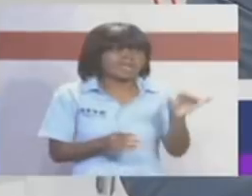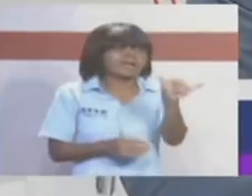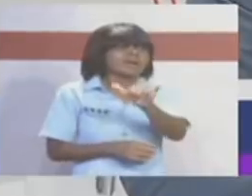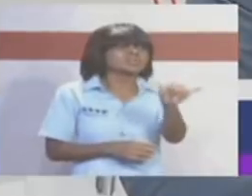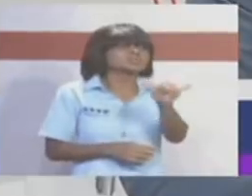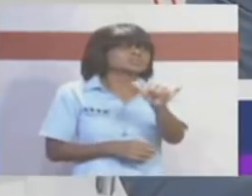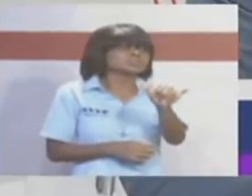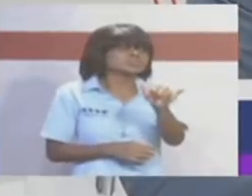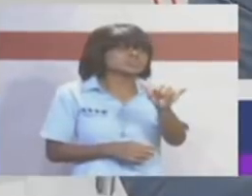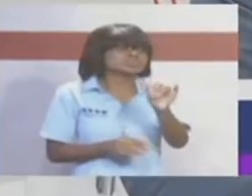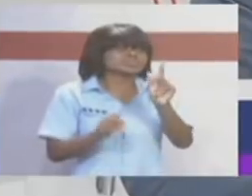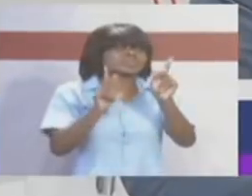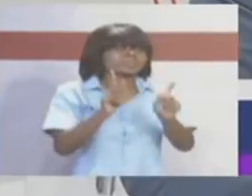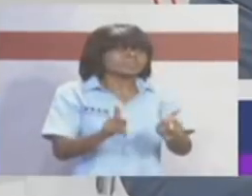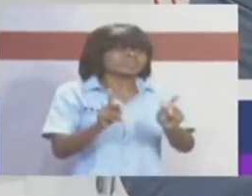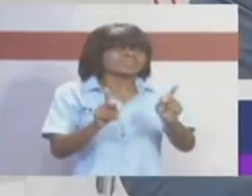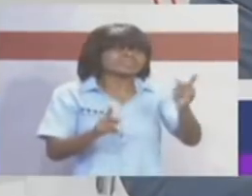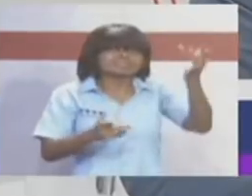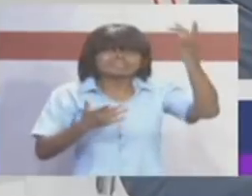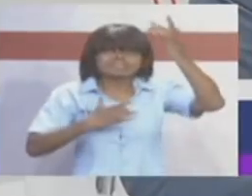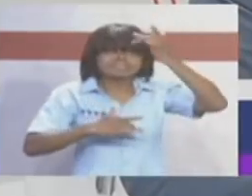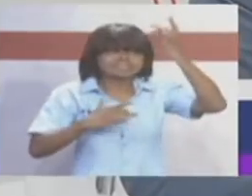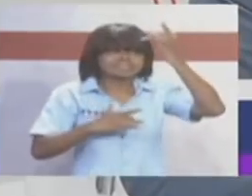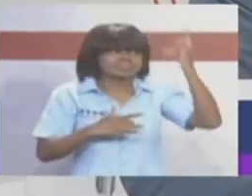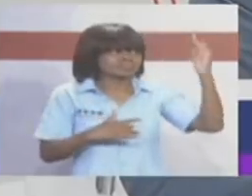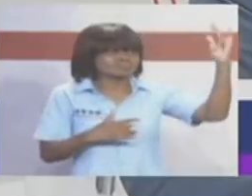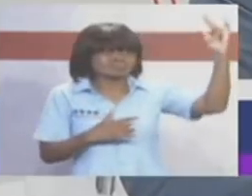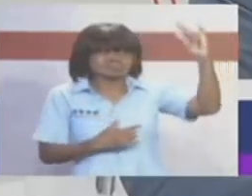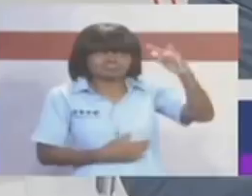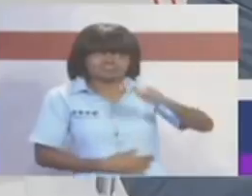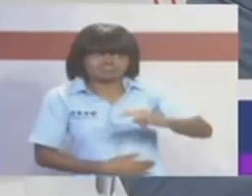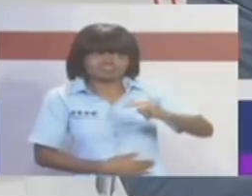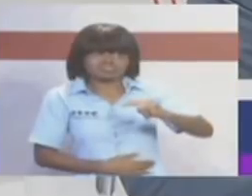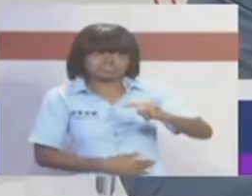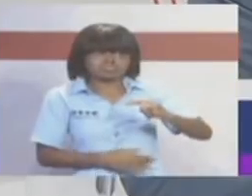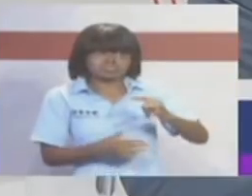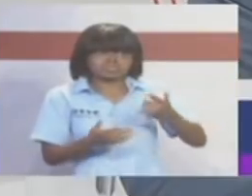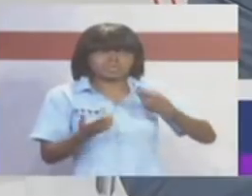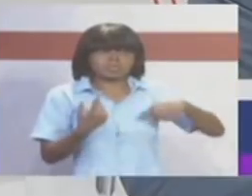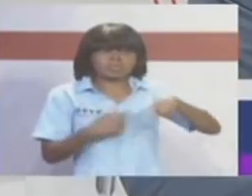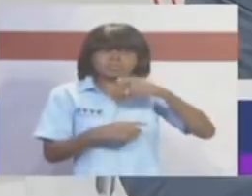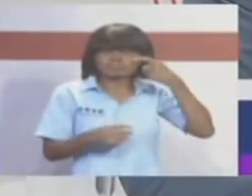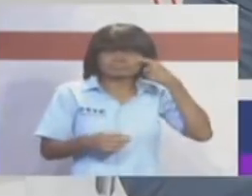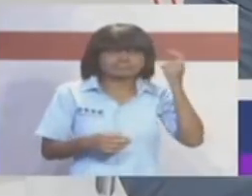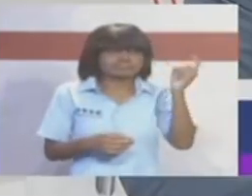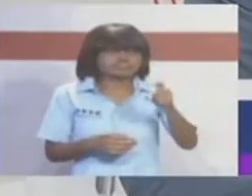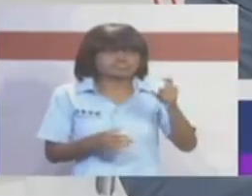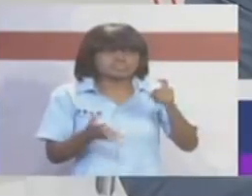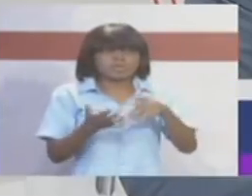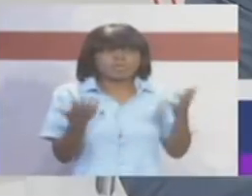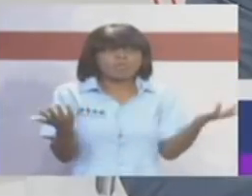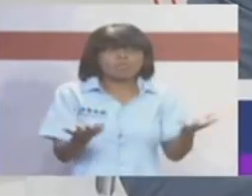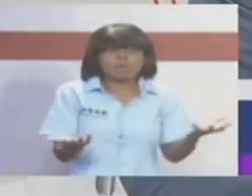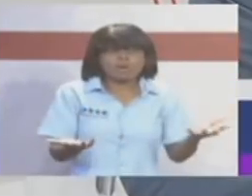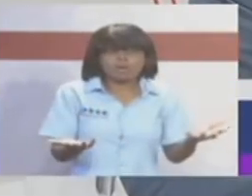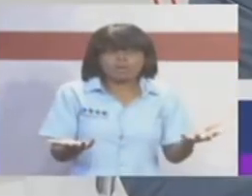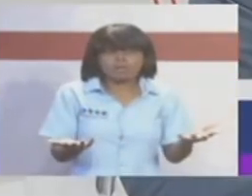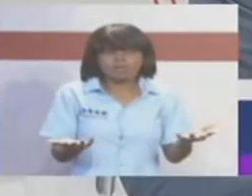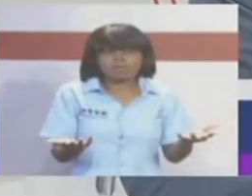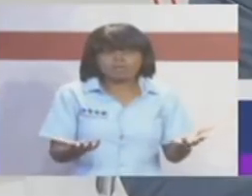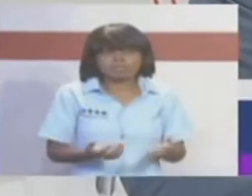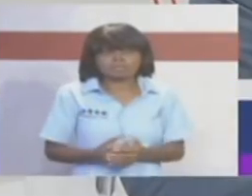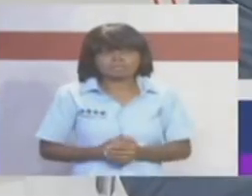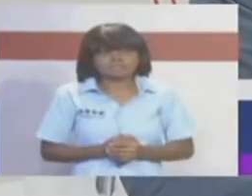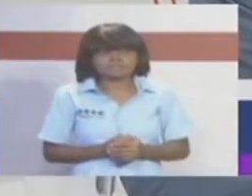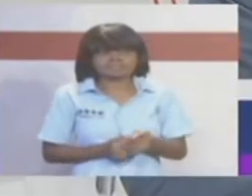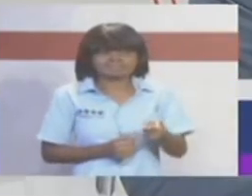the first place. So what we do note is that a lot of what we're seeing is that that local spread that